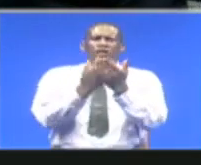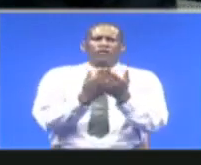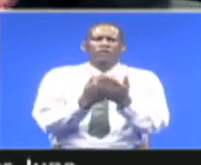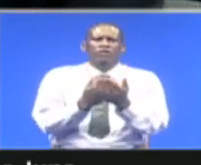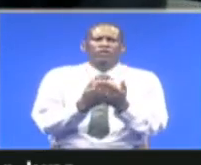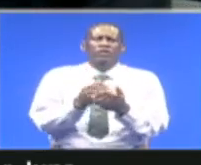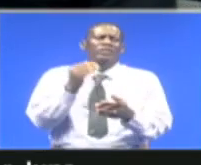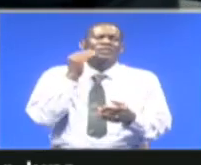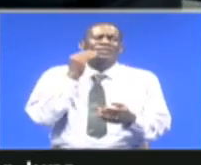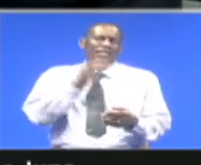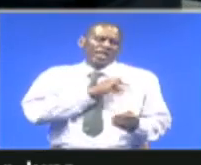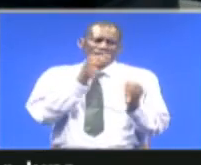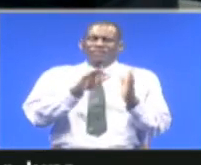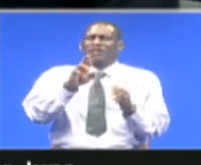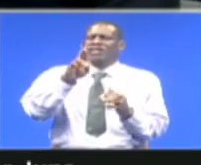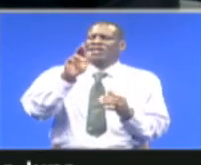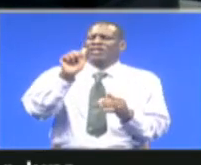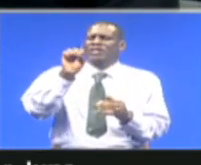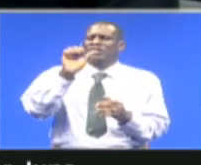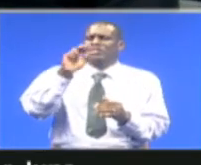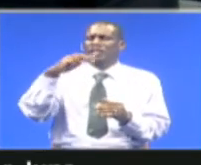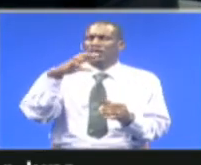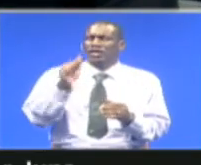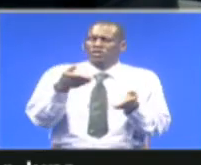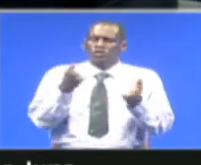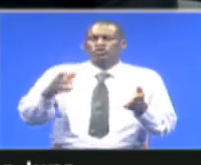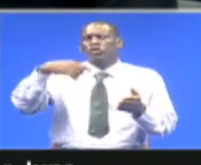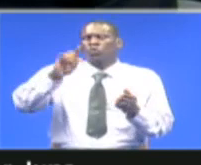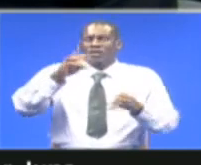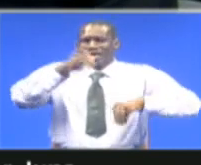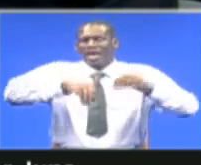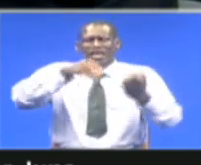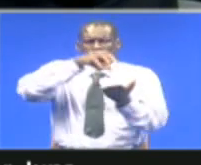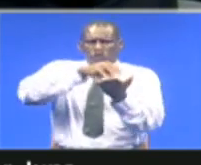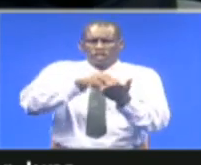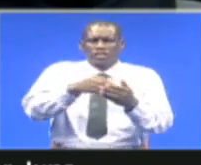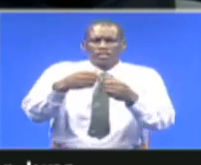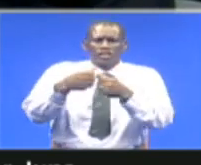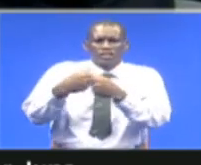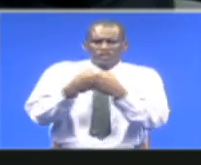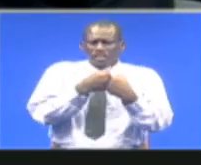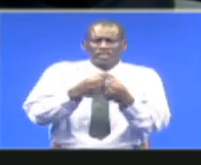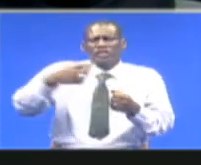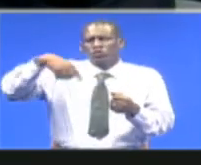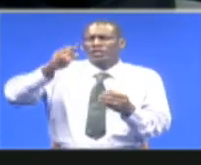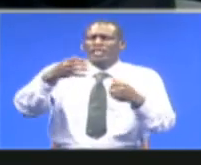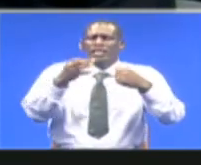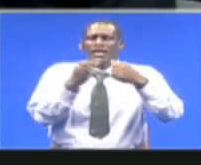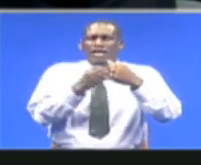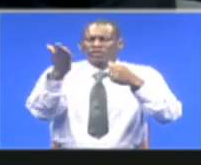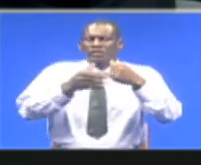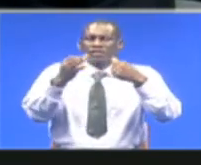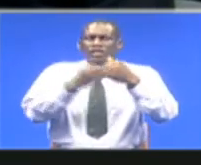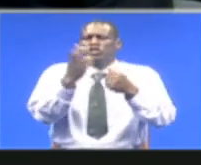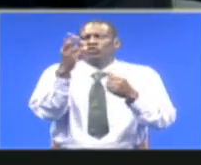Siaya Governor Cornel Rasanga today survived an election petition challenging his victory in the August 8, 2017 election.